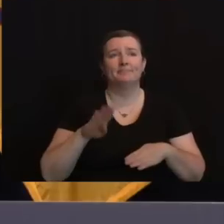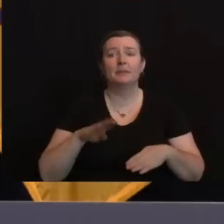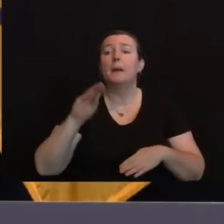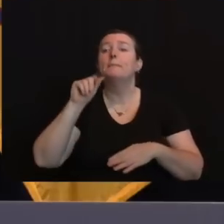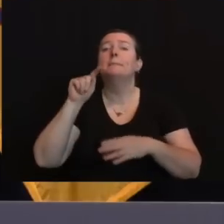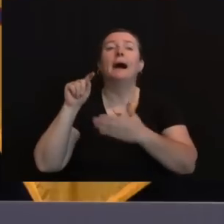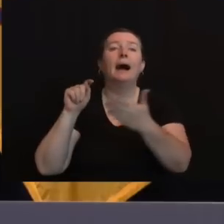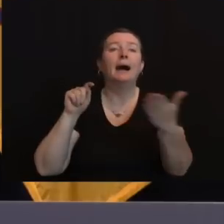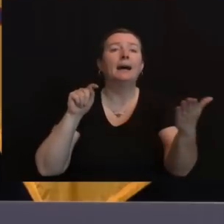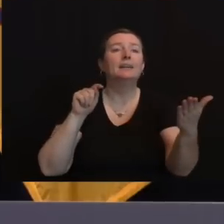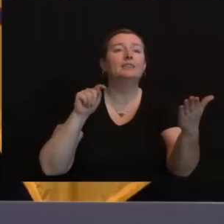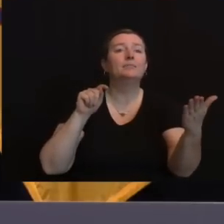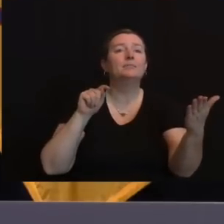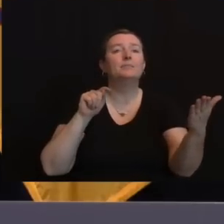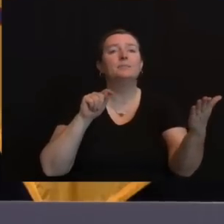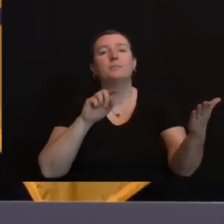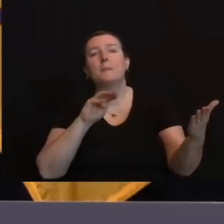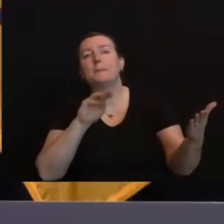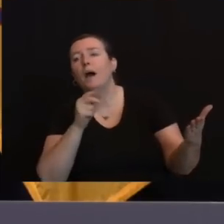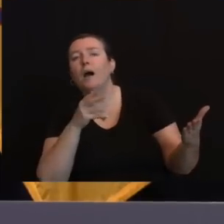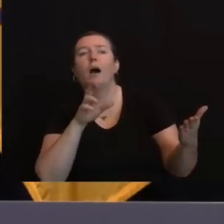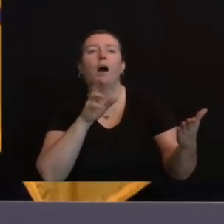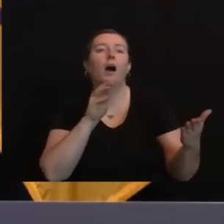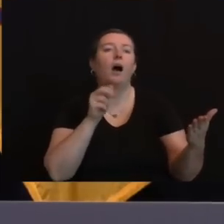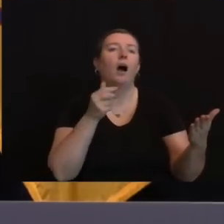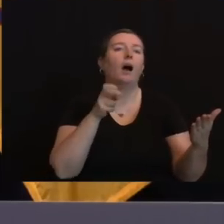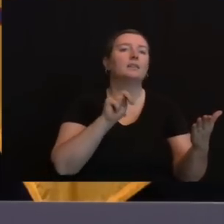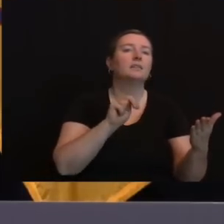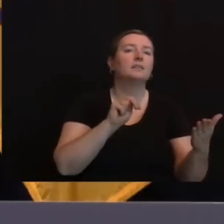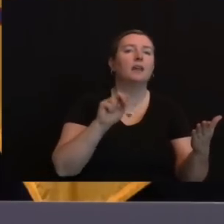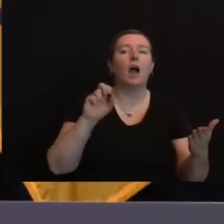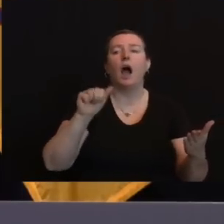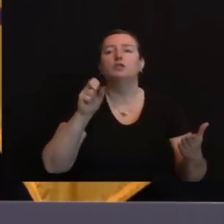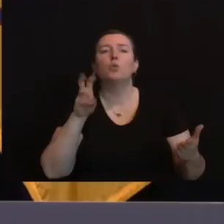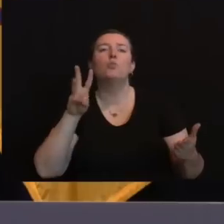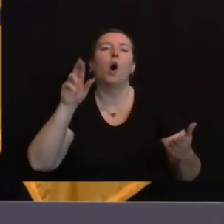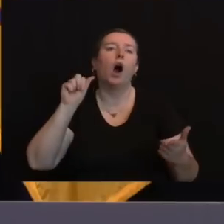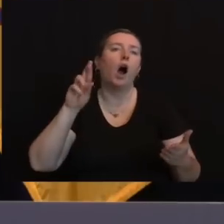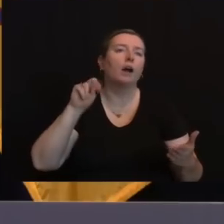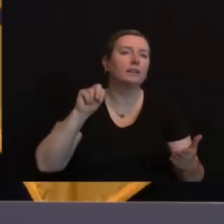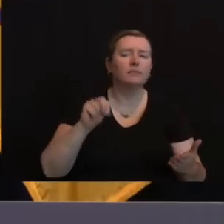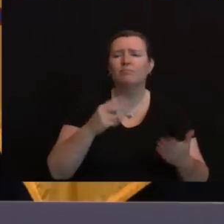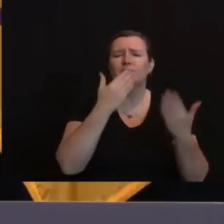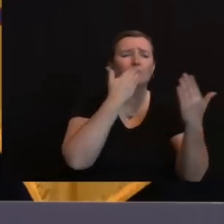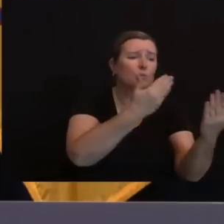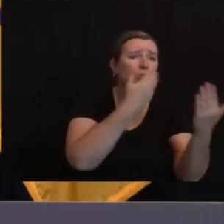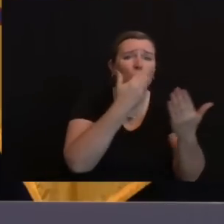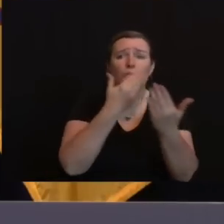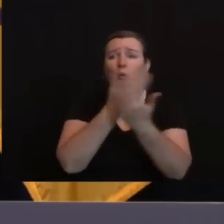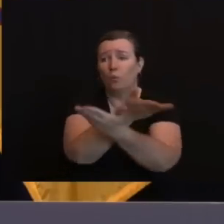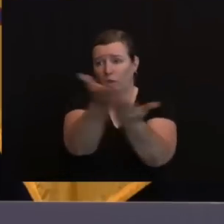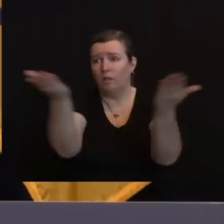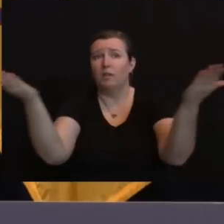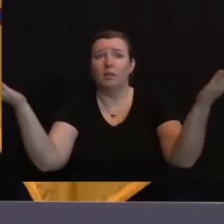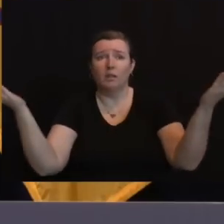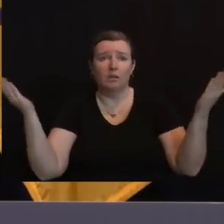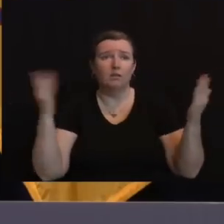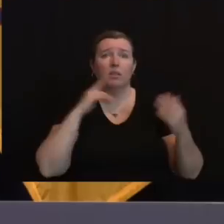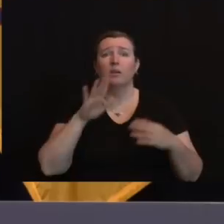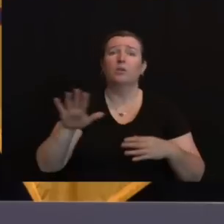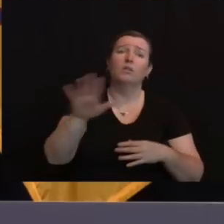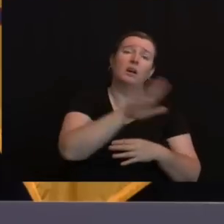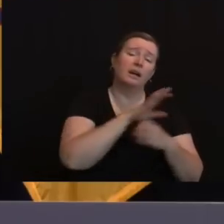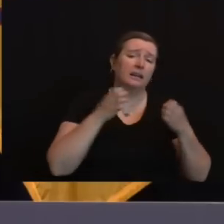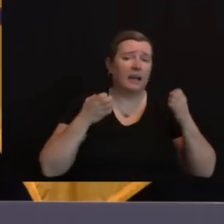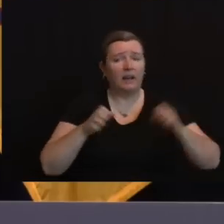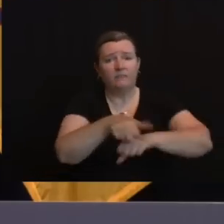the rest of the team. I want to thank everybody for extraordinary efforts day in and day